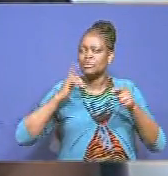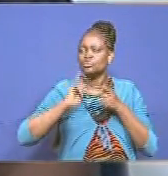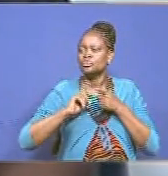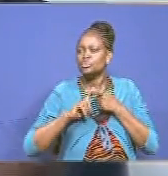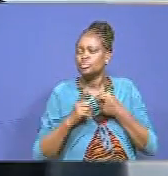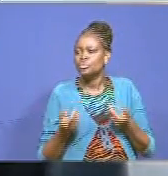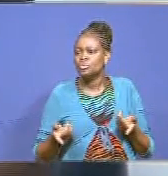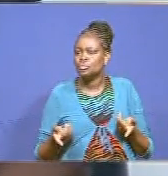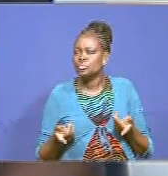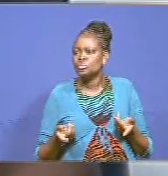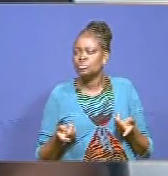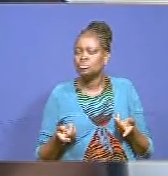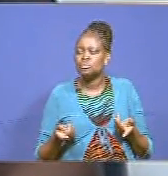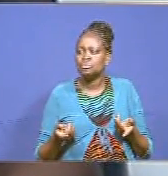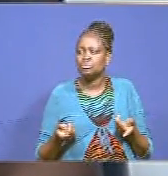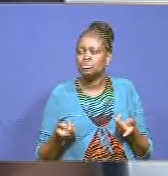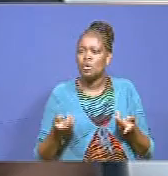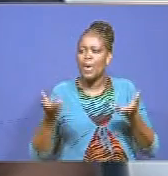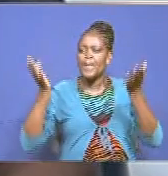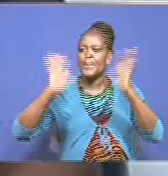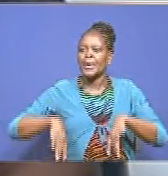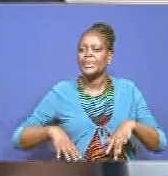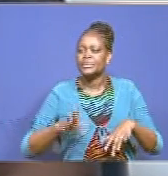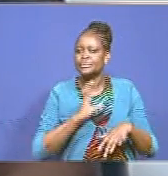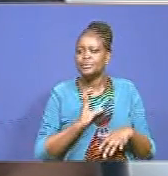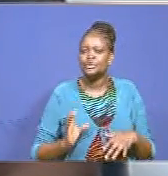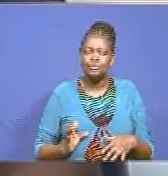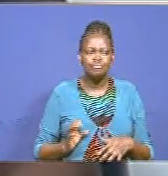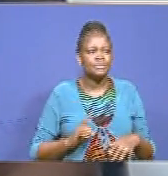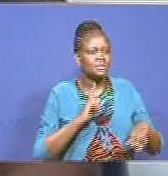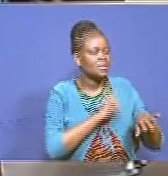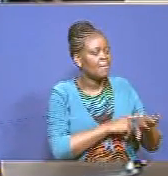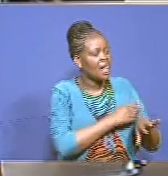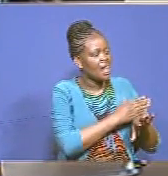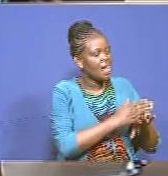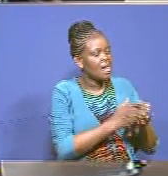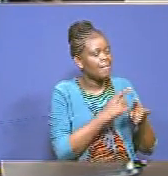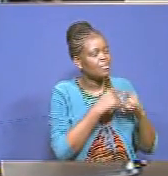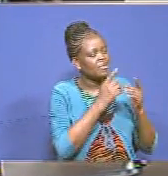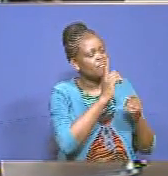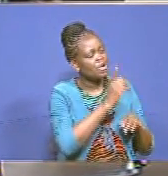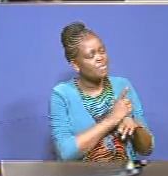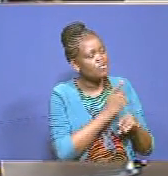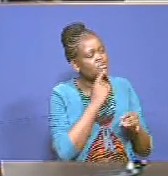to disband such like commissions. Okay, our time is up, but I'll just give you a minute to give you a parting shot.